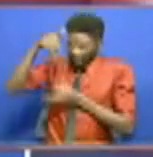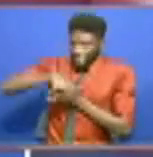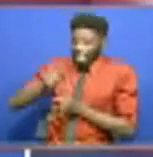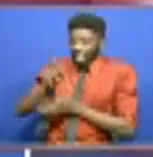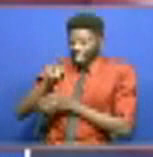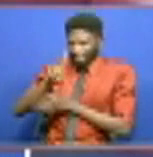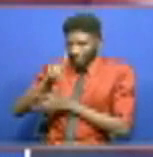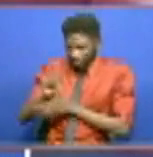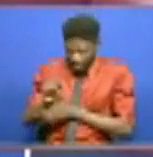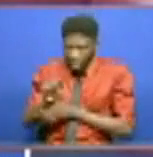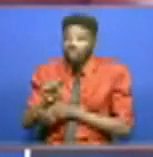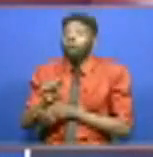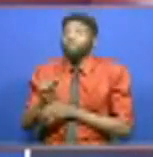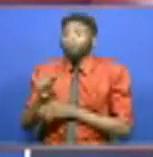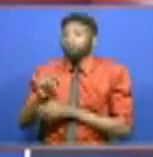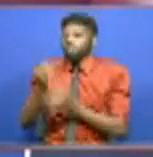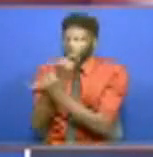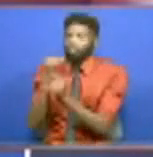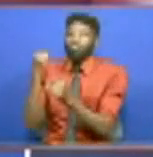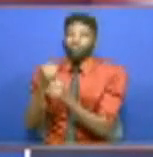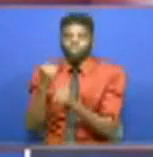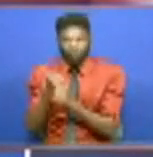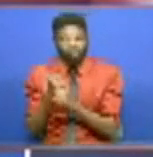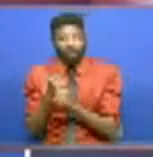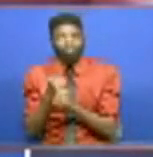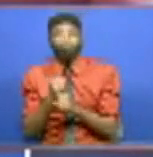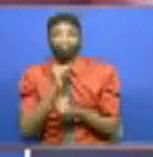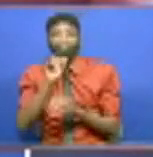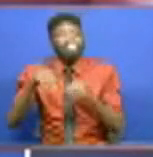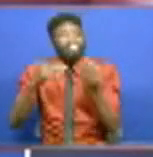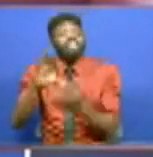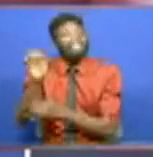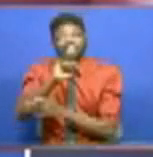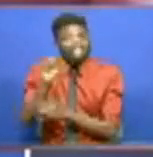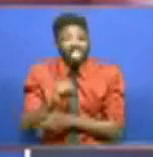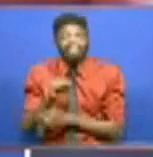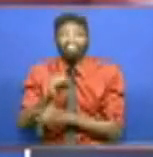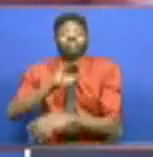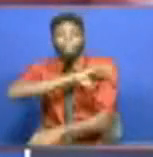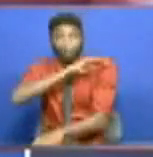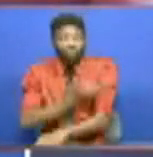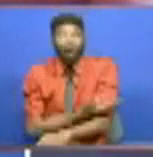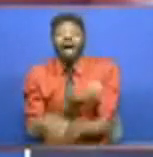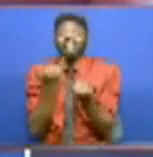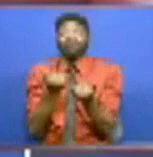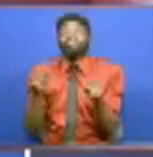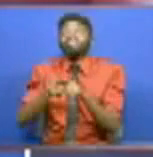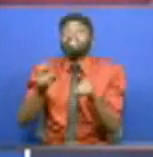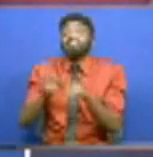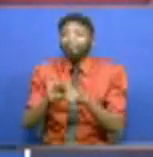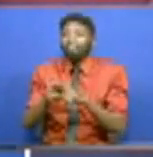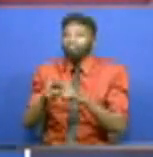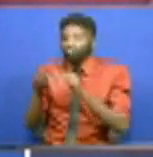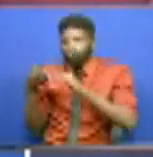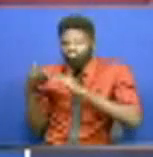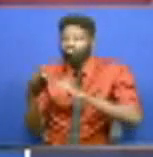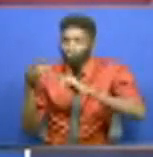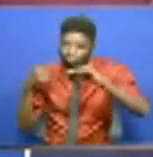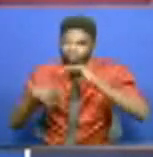that is what the Crops Act says. It does not give the cabinet minister power to now interfere and take over management. It